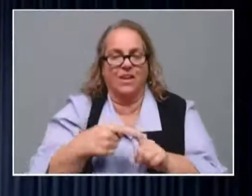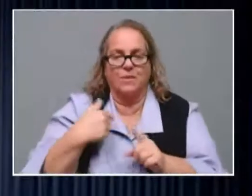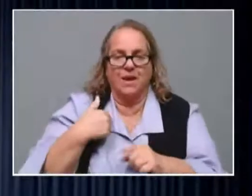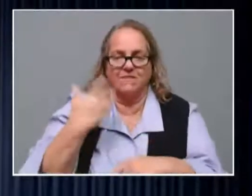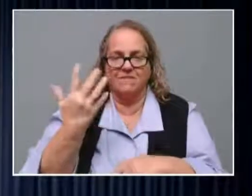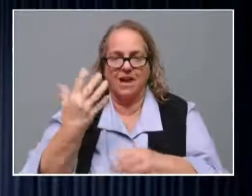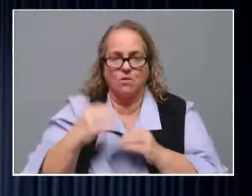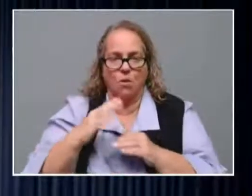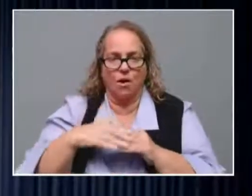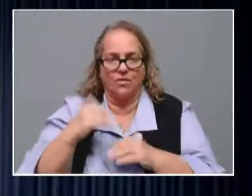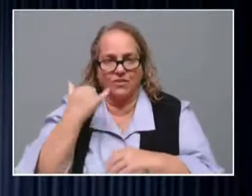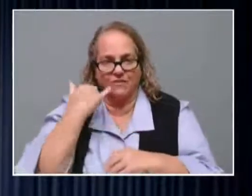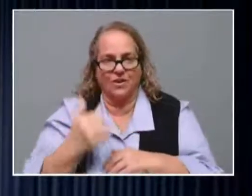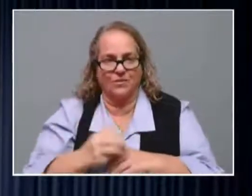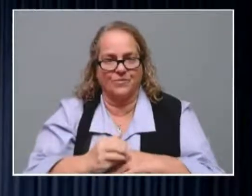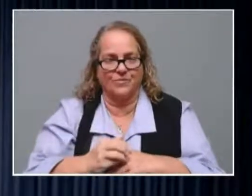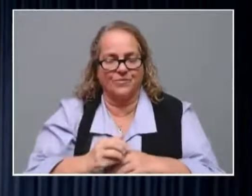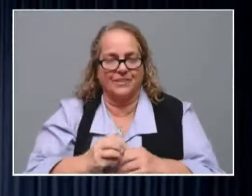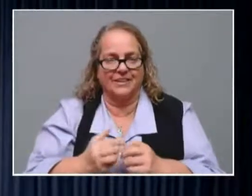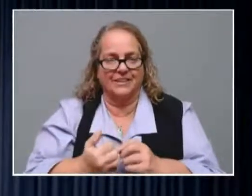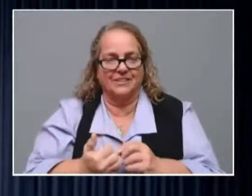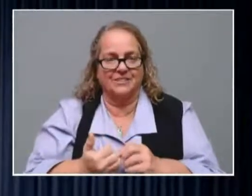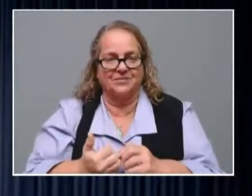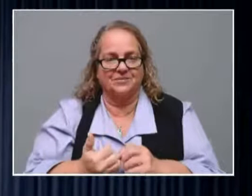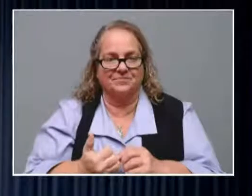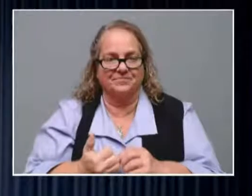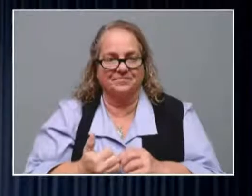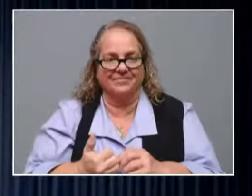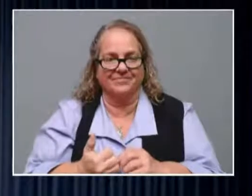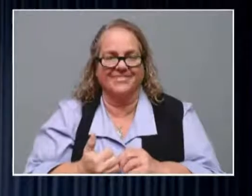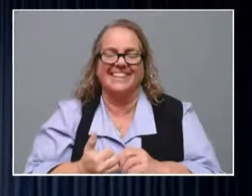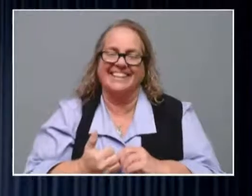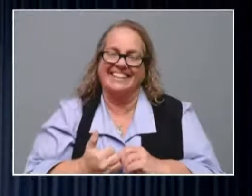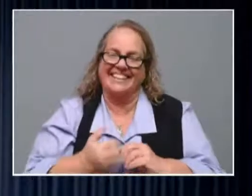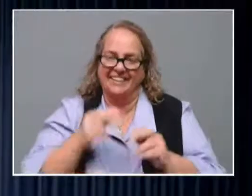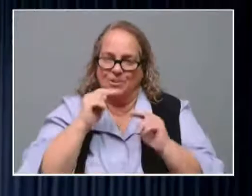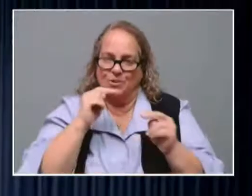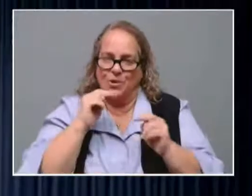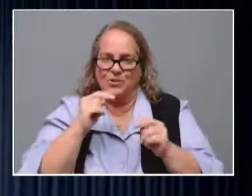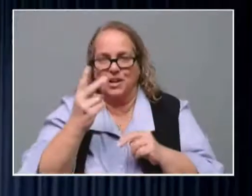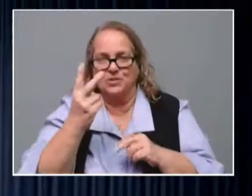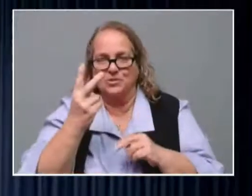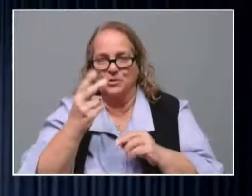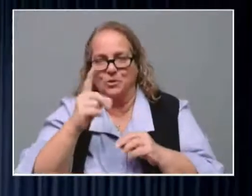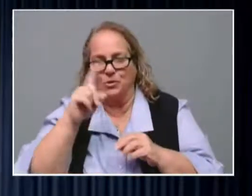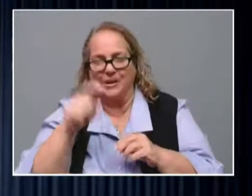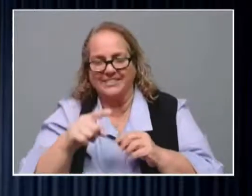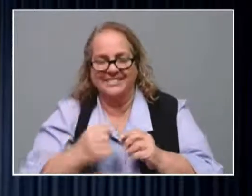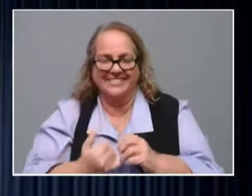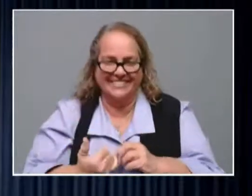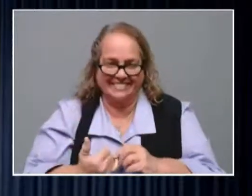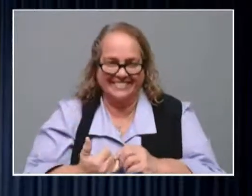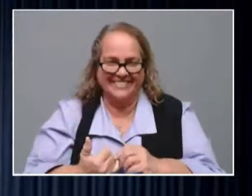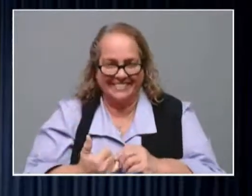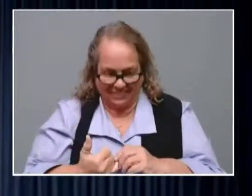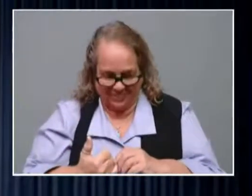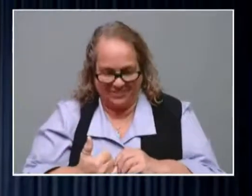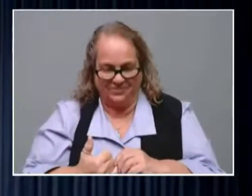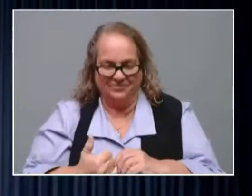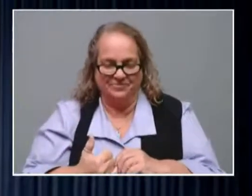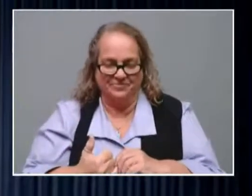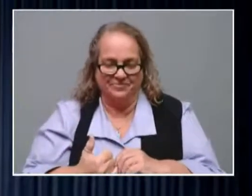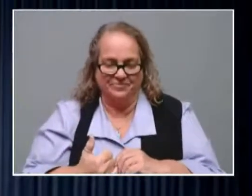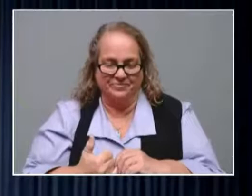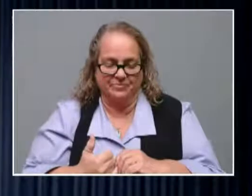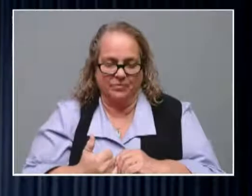question then, since I'm the only one? You know, I knew you'd try to negotiate for more. Okay. All right, shoot. Okay. First